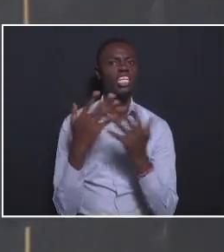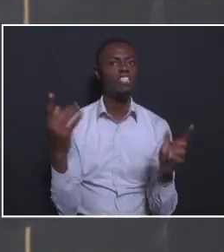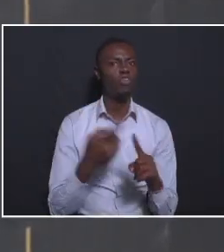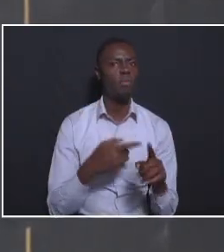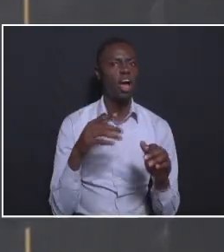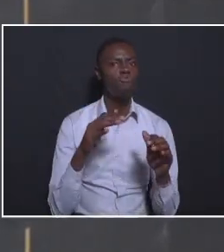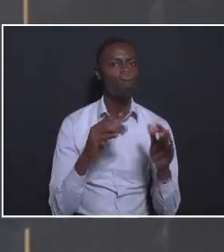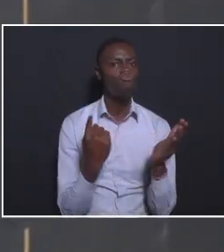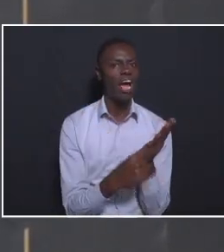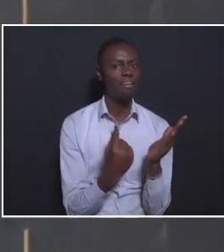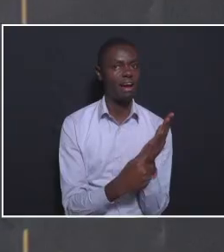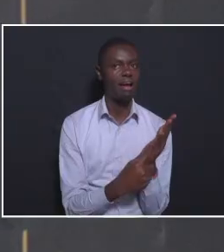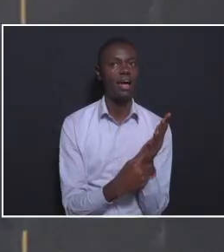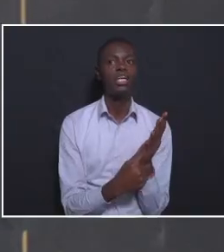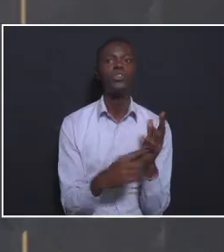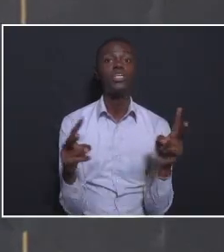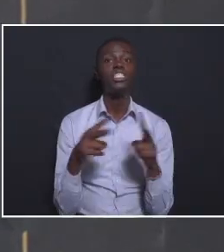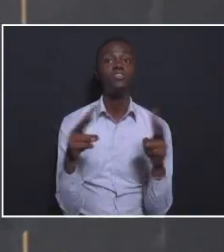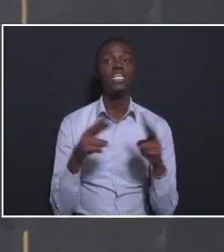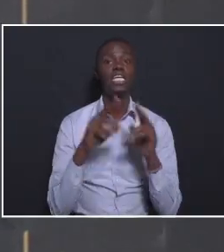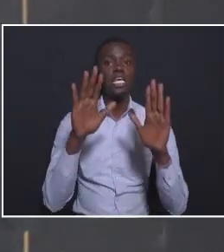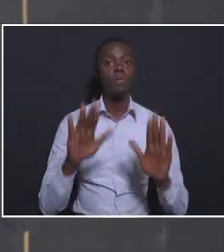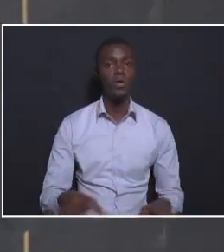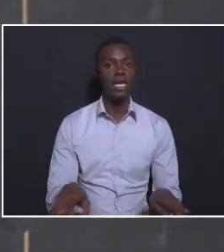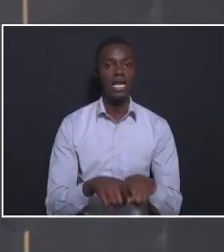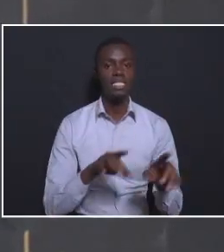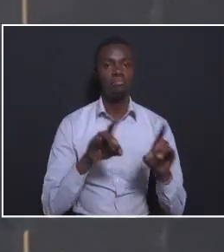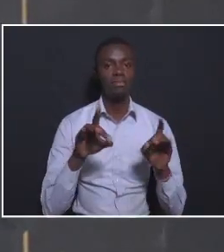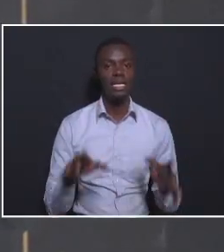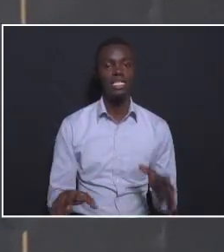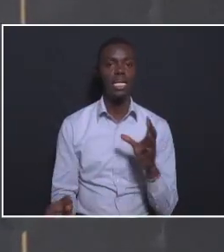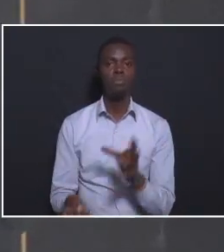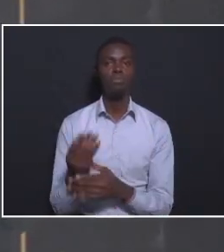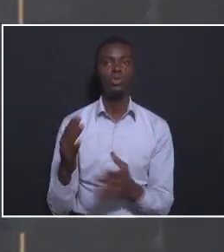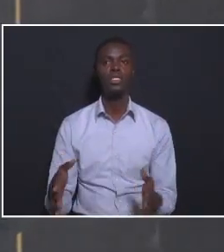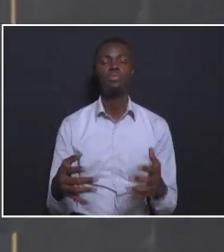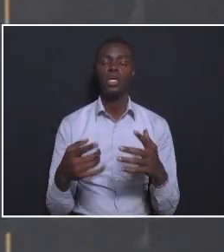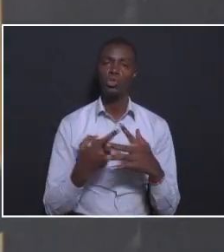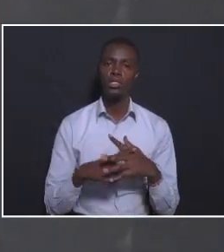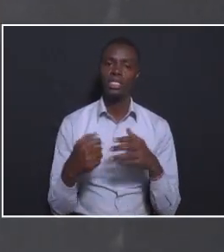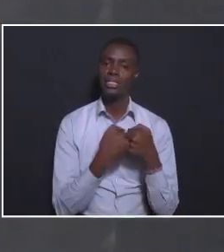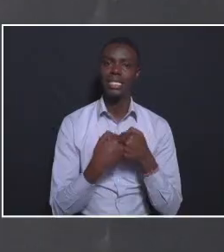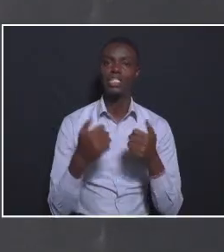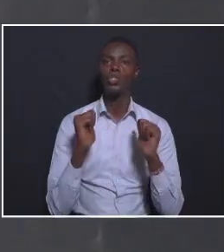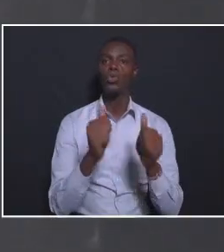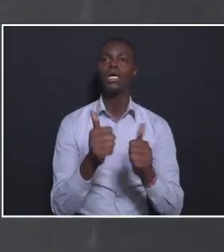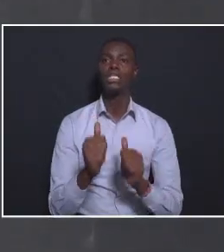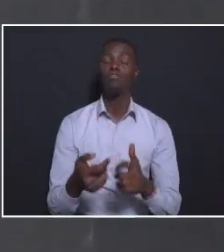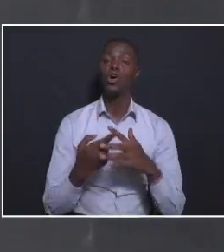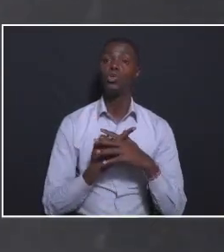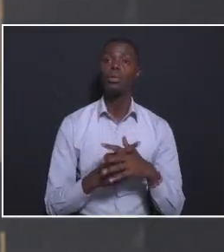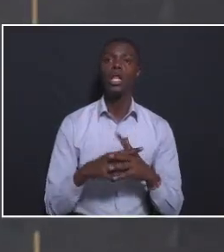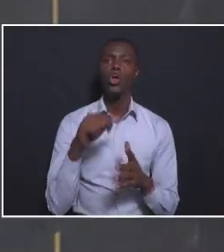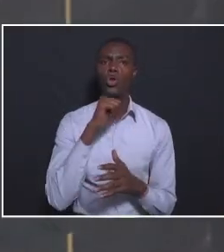They are from Uganda. So it's very important as directors and producers that you begin to challenge your sound engineers to begin not